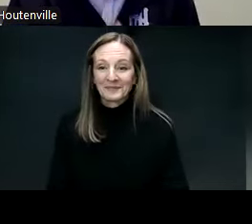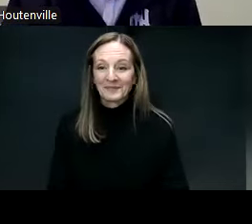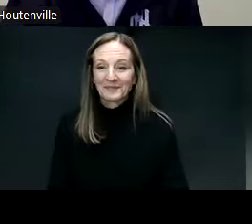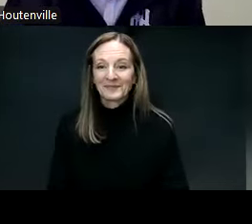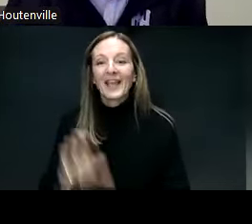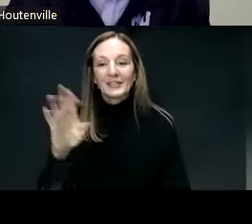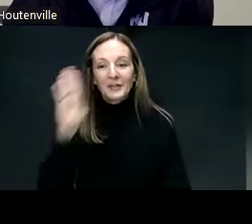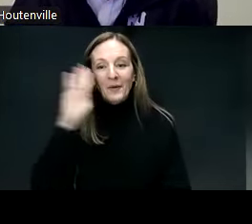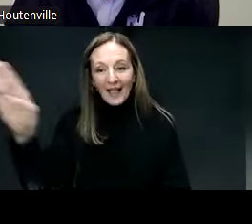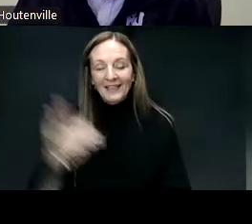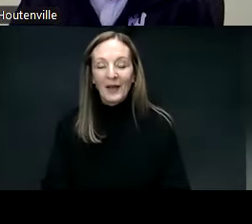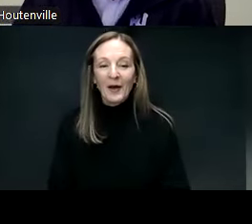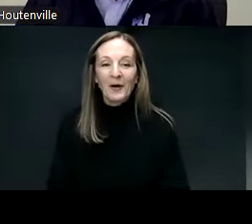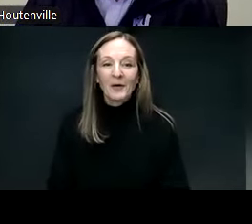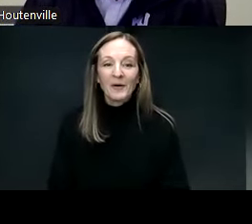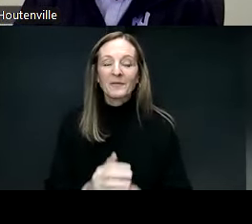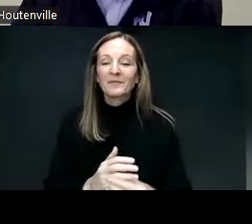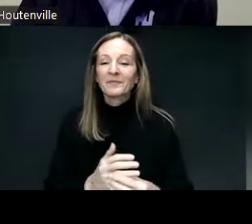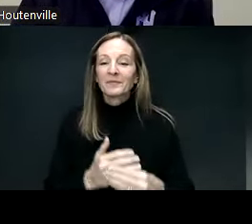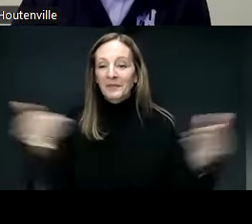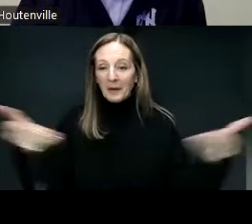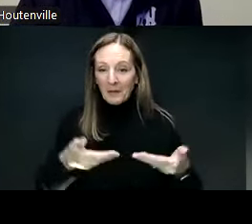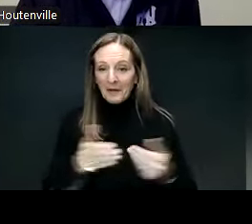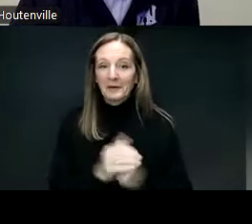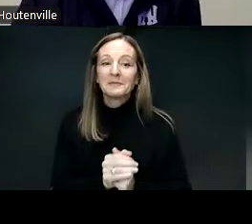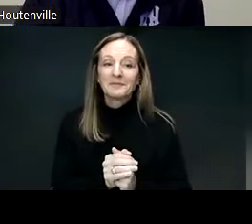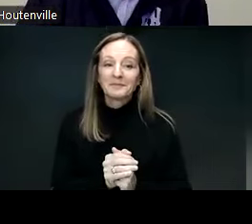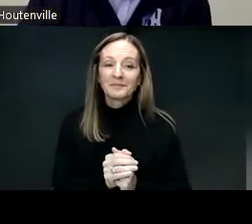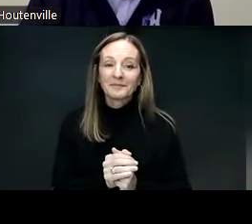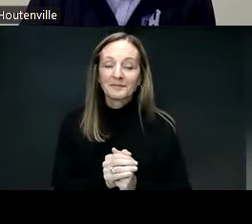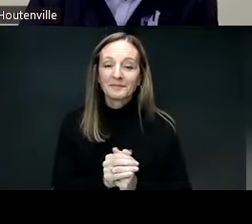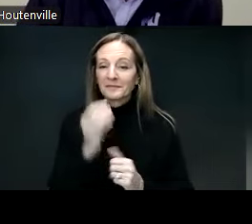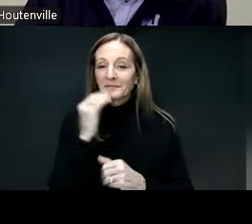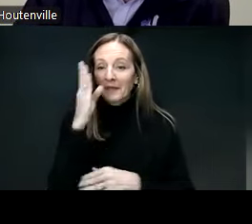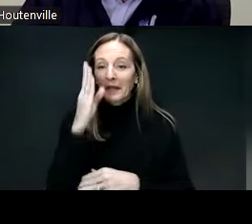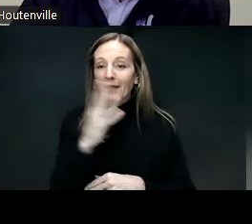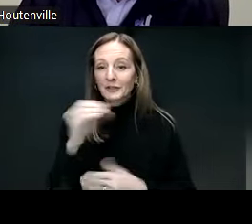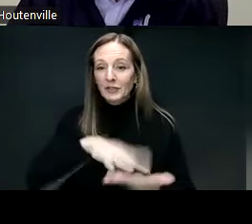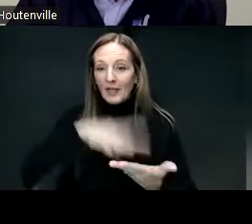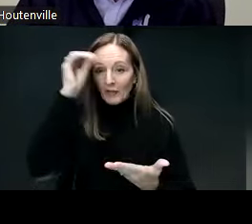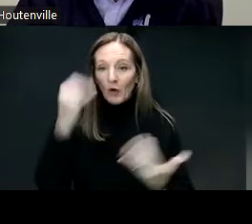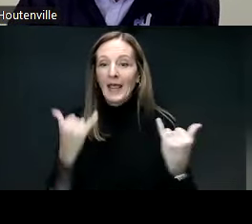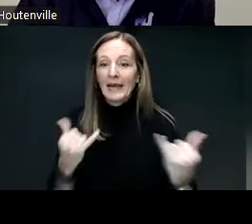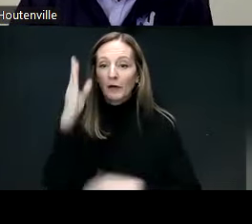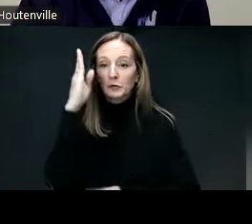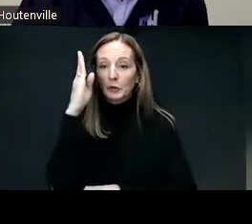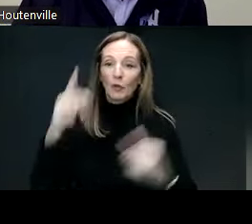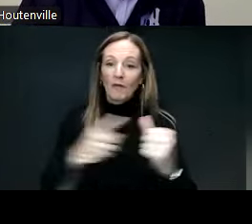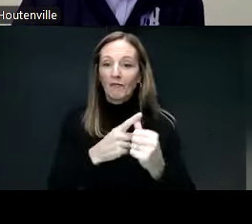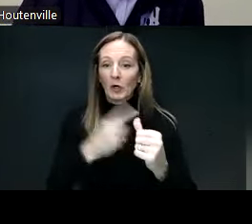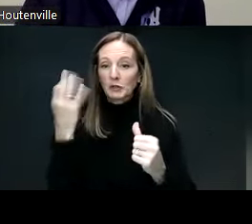Houghtonville. Welcome to nTIDE Lunch and Learn. So nTIDE occurs noon Eastern on the first Friday of each